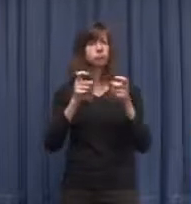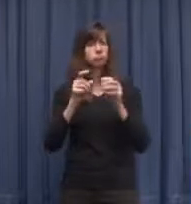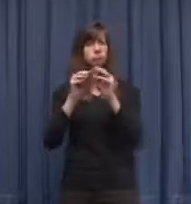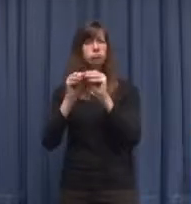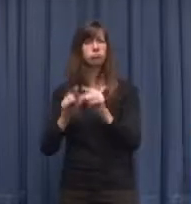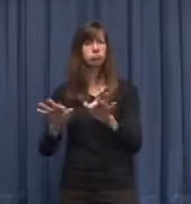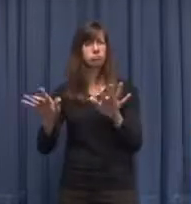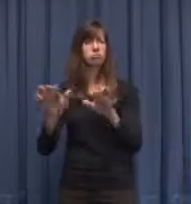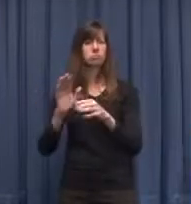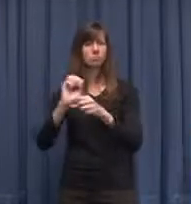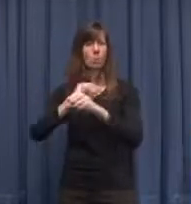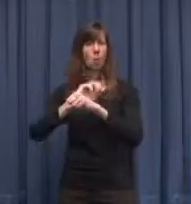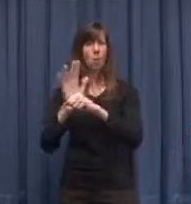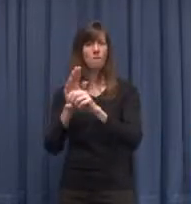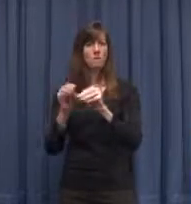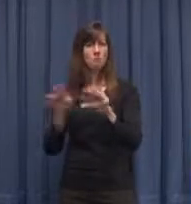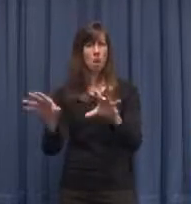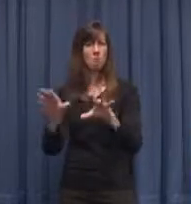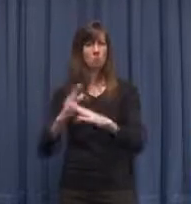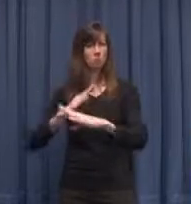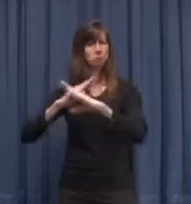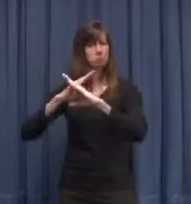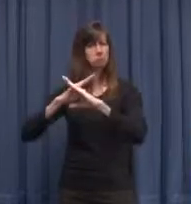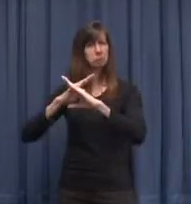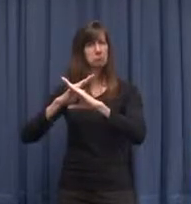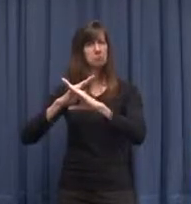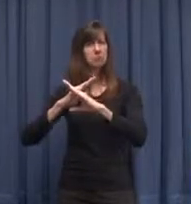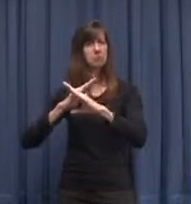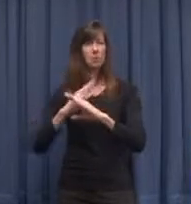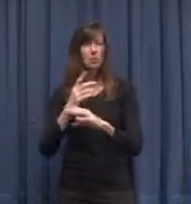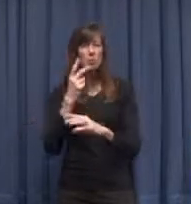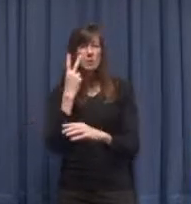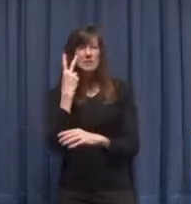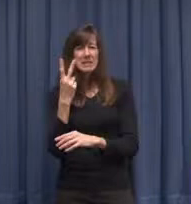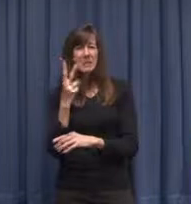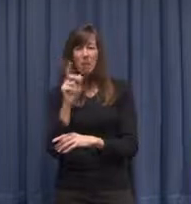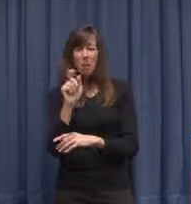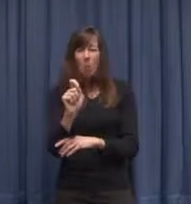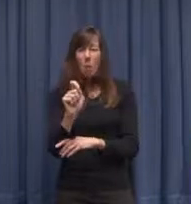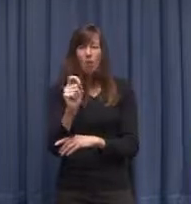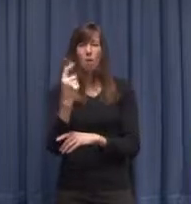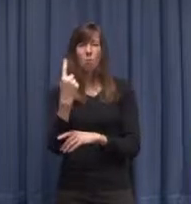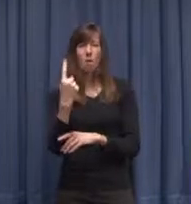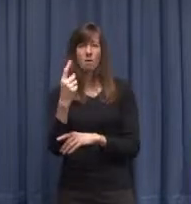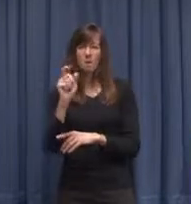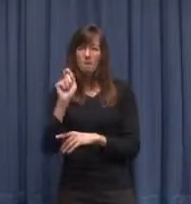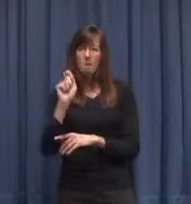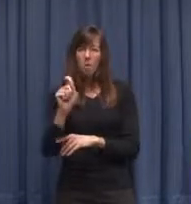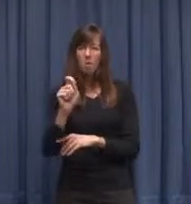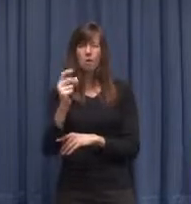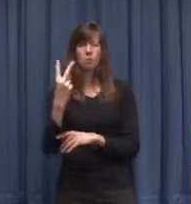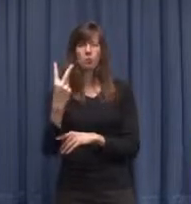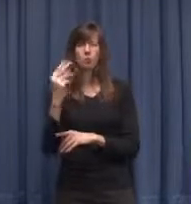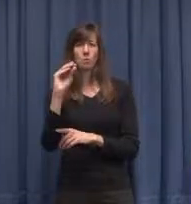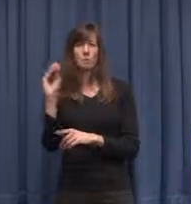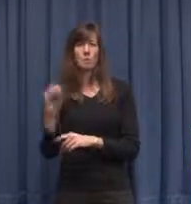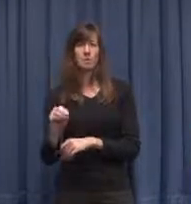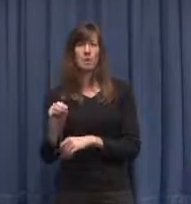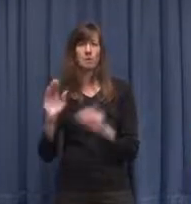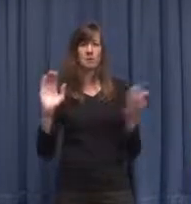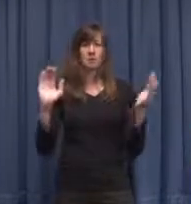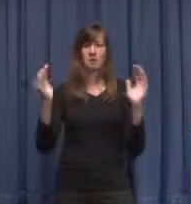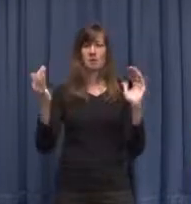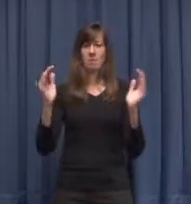seeing infection rates somewhere around 0.1 to 0.2% within schools of actual cases, compared